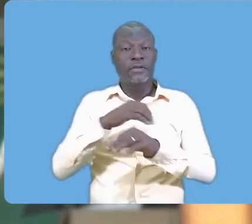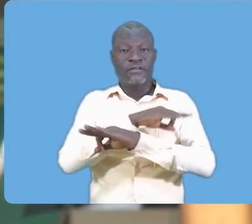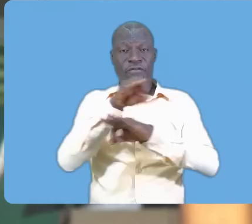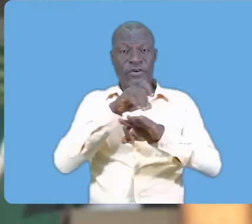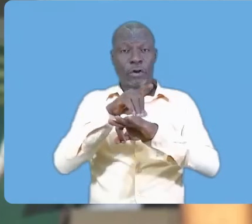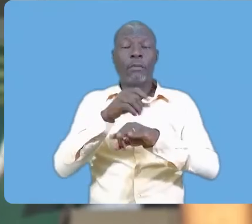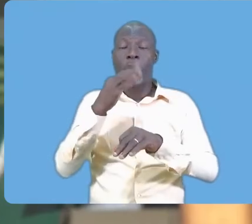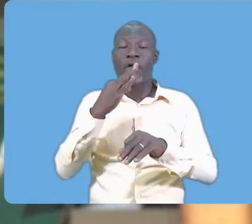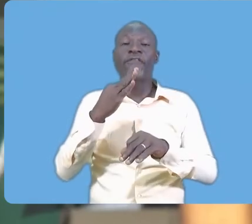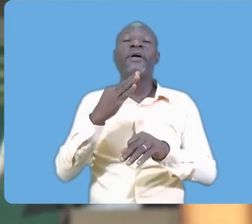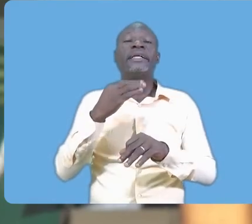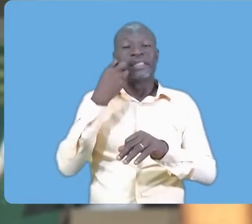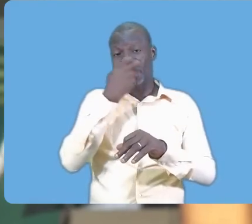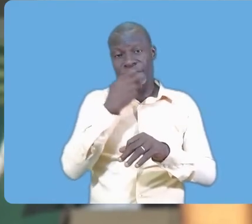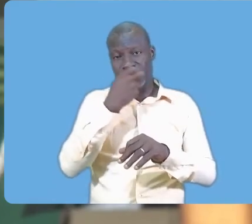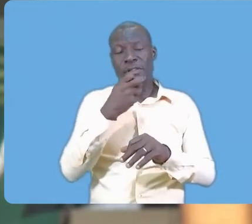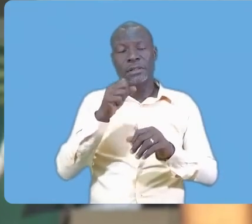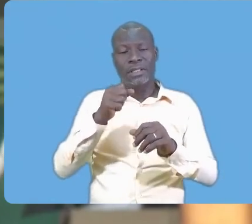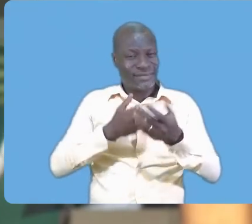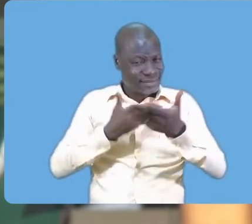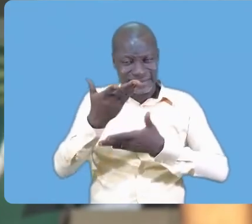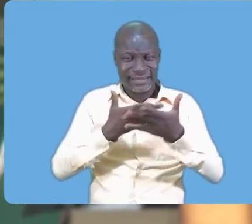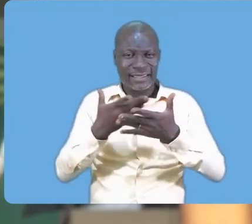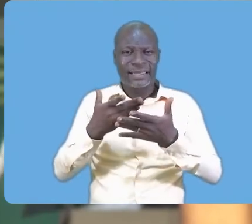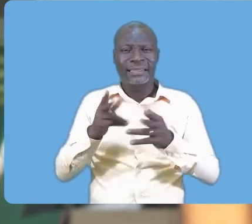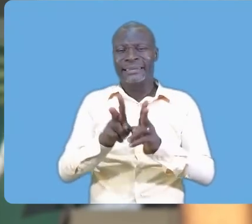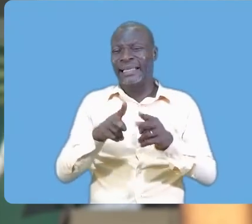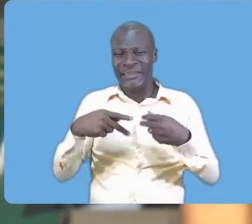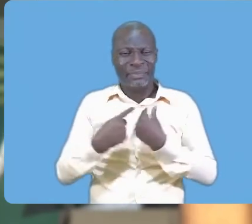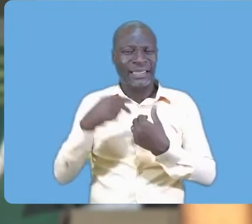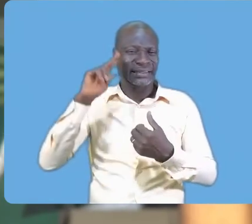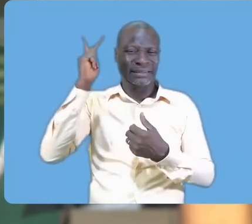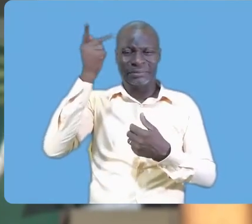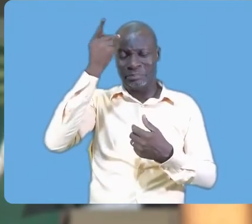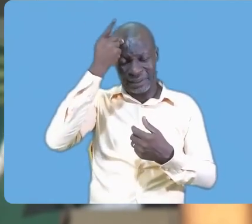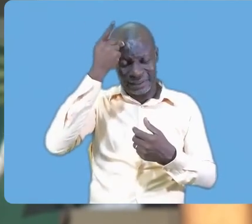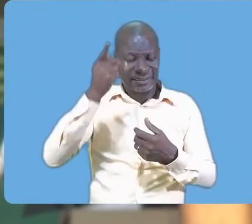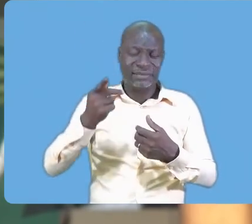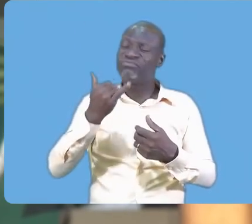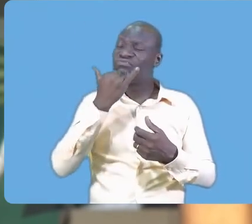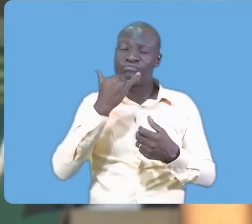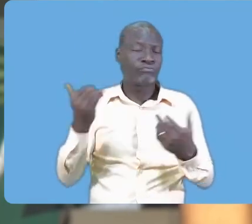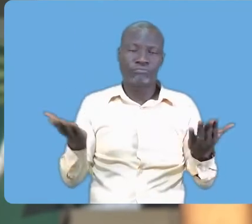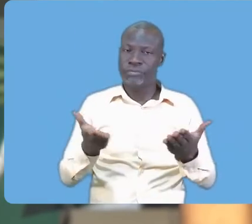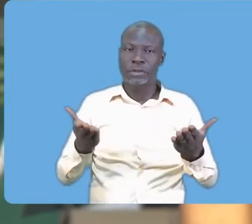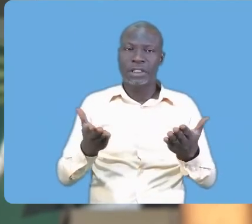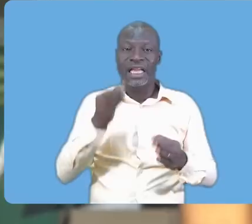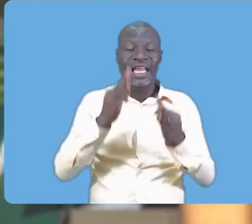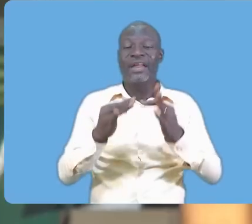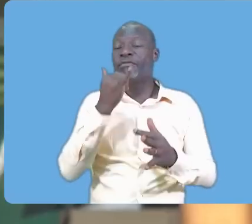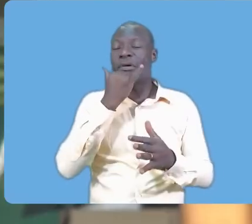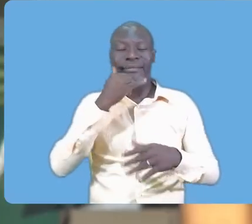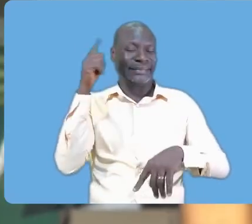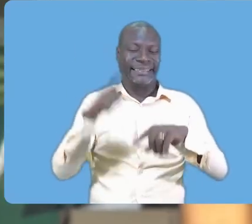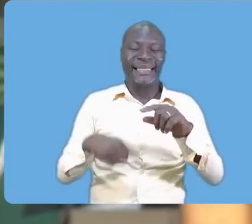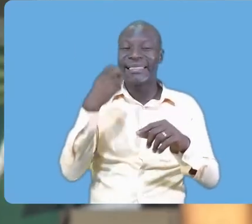don't suppress that into your party some politics party some politics no e me kan kire me amigina ha se ma me nka NDC ho